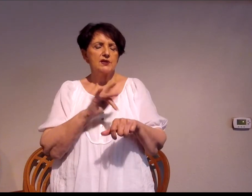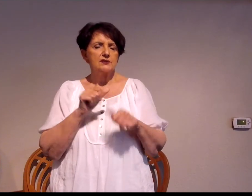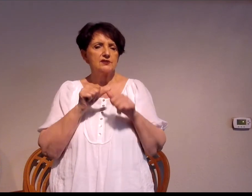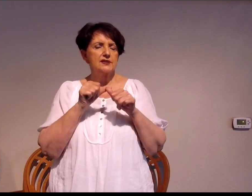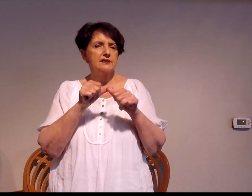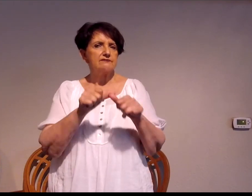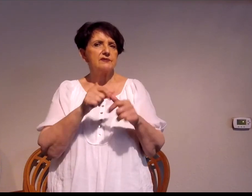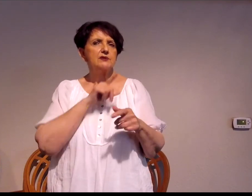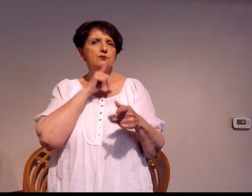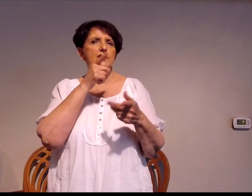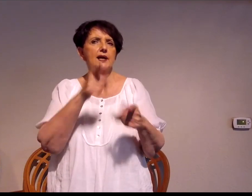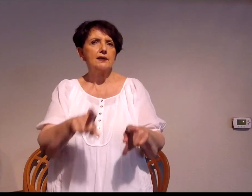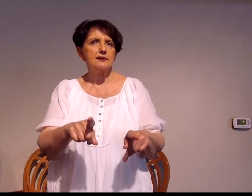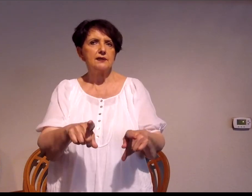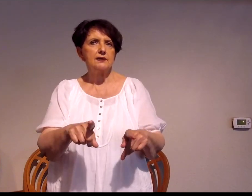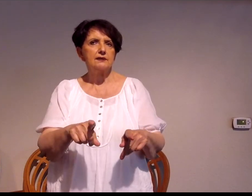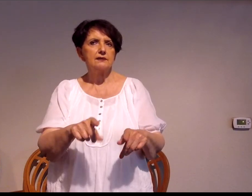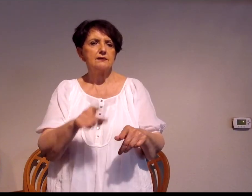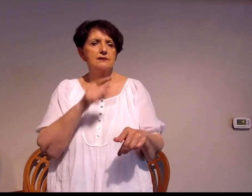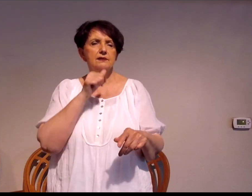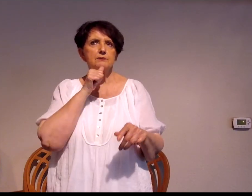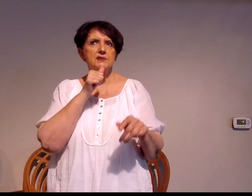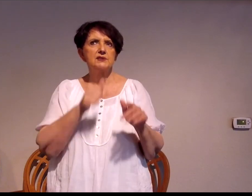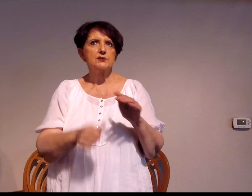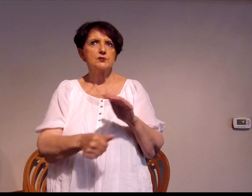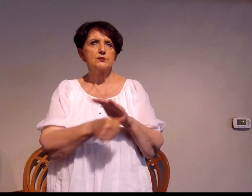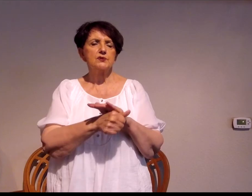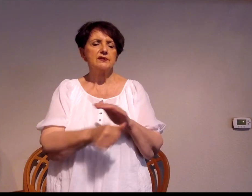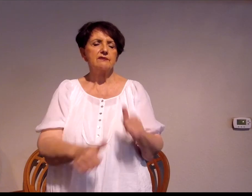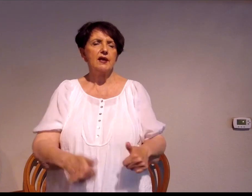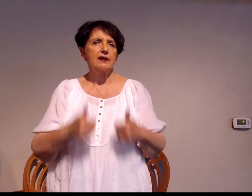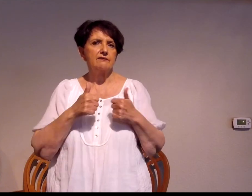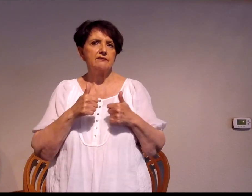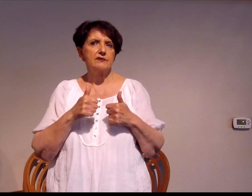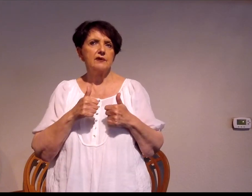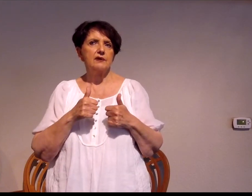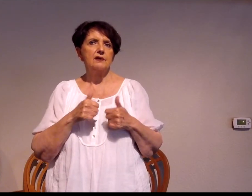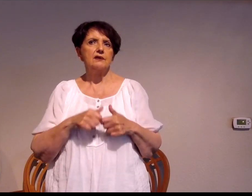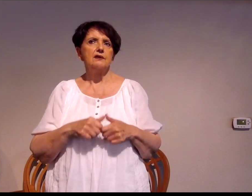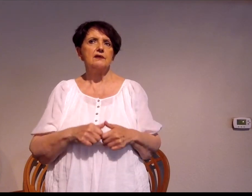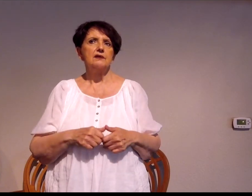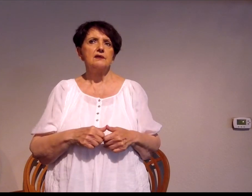reality, the mystery of life.